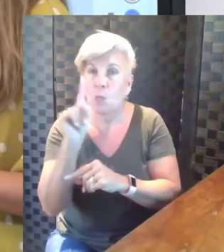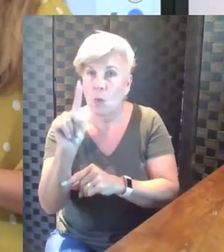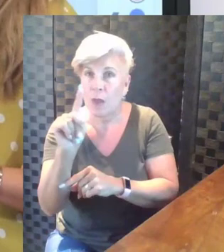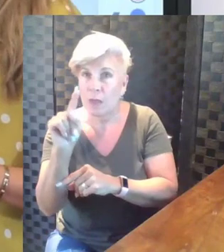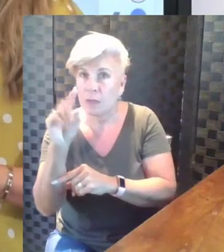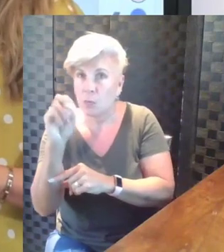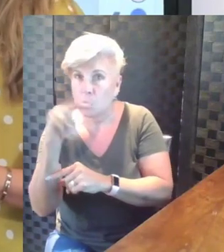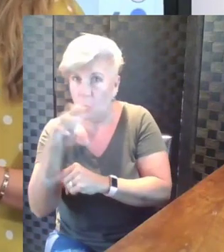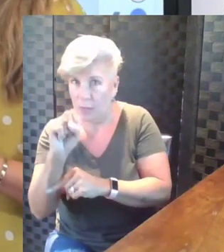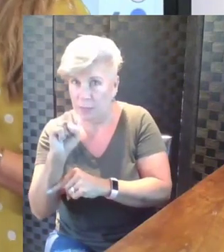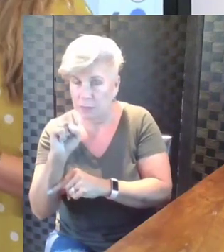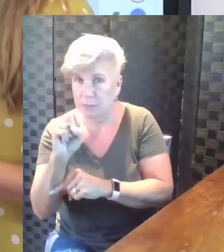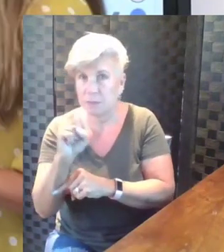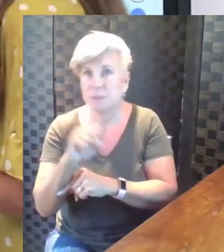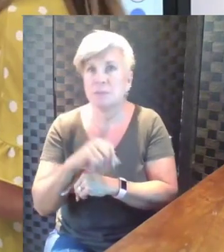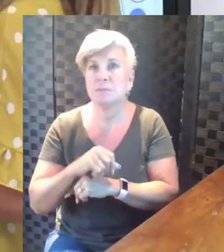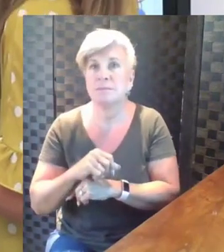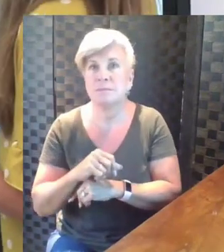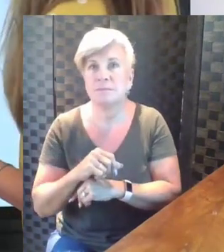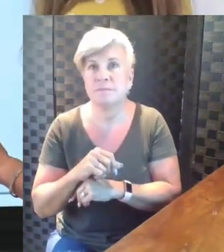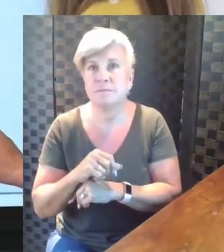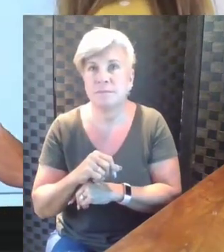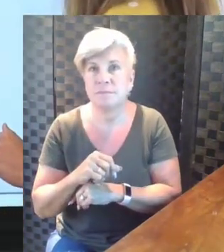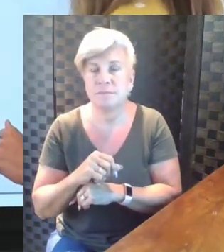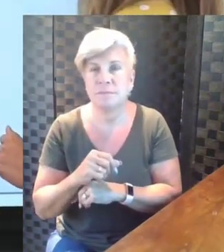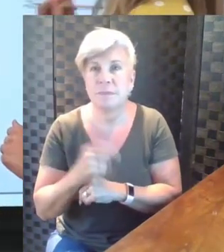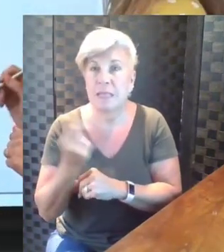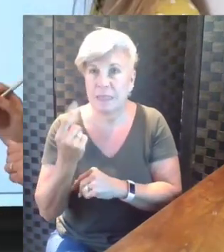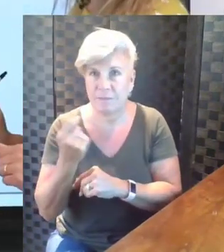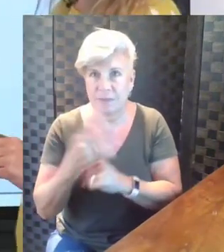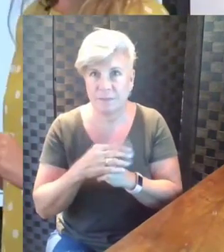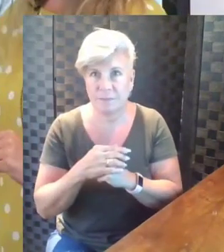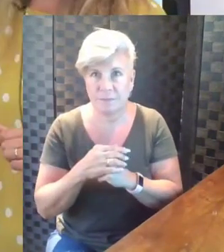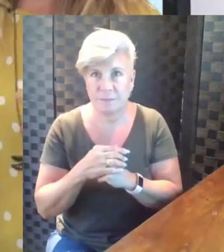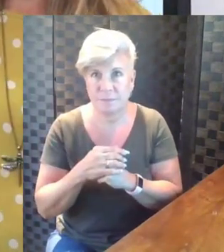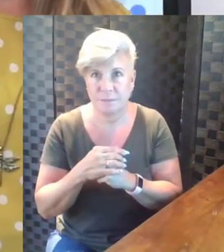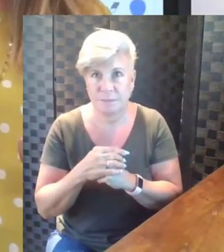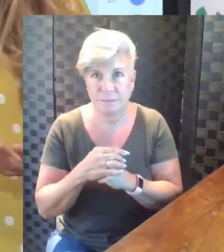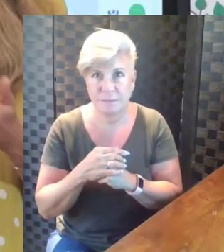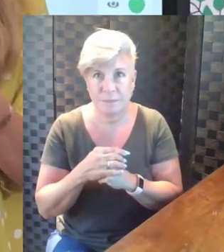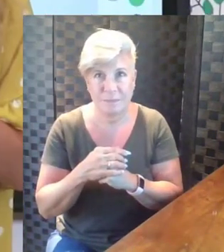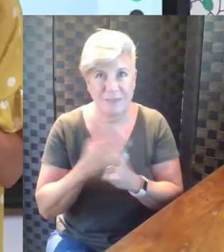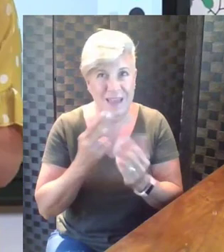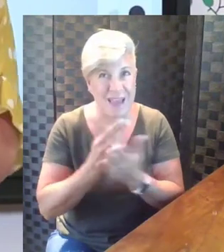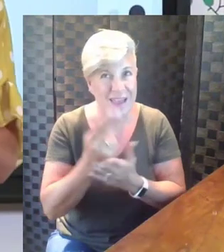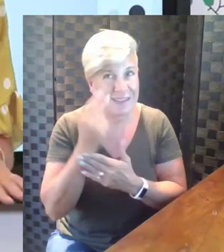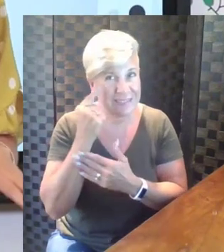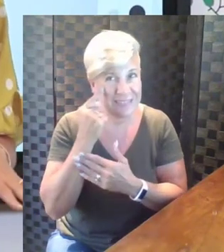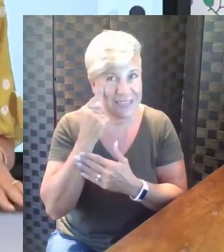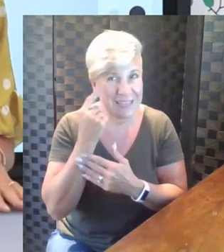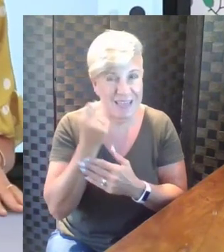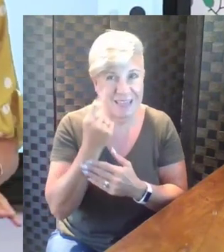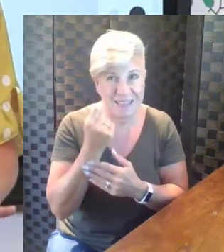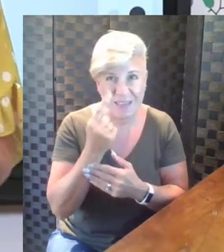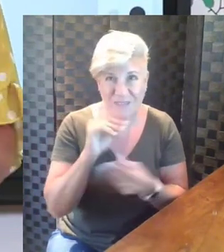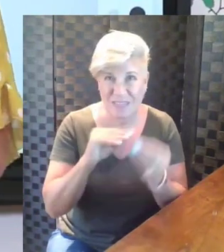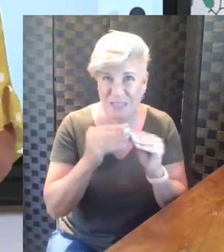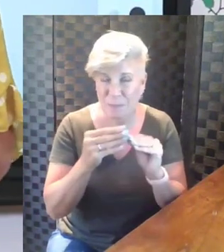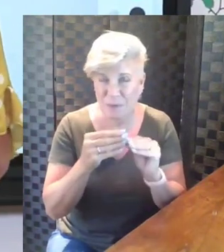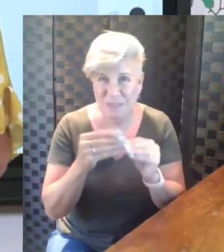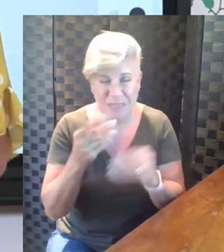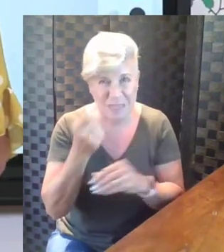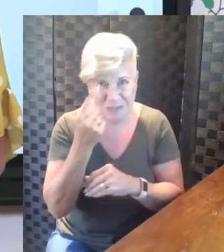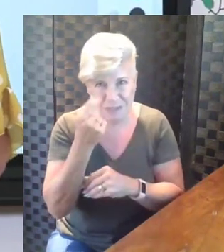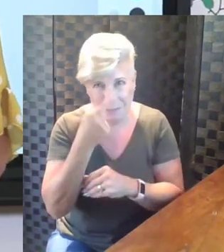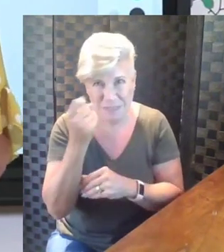and 1 left over, 1 1, makes 11. Now I honestly think 11 is the hardest number to understand because it